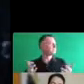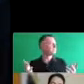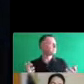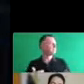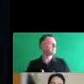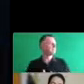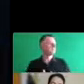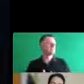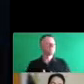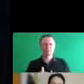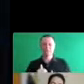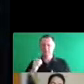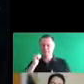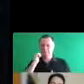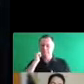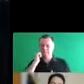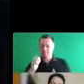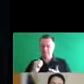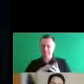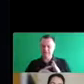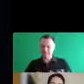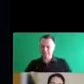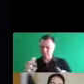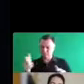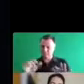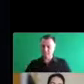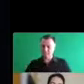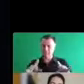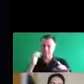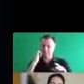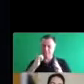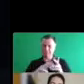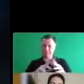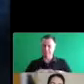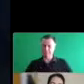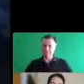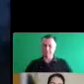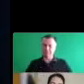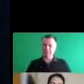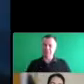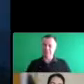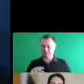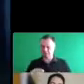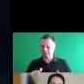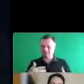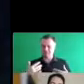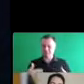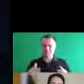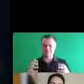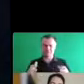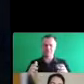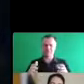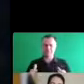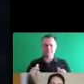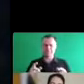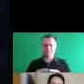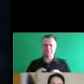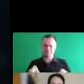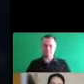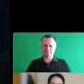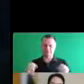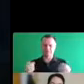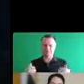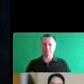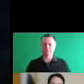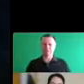I'm not sure if you have black sand there, but it's kind of magical, you know. It's got it's almost